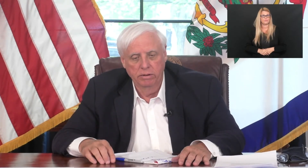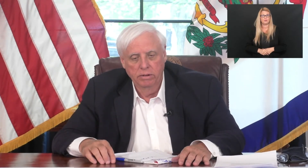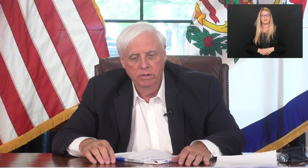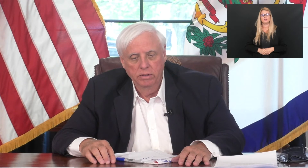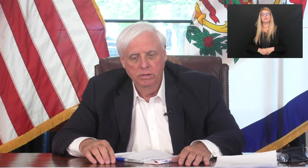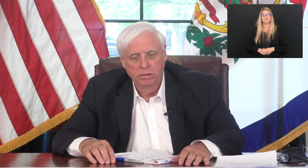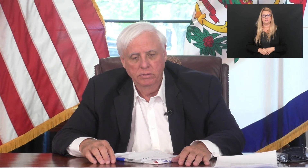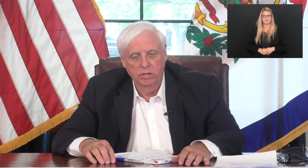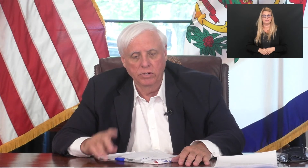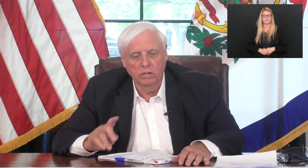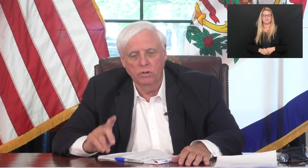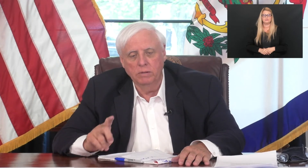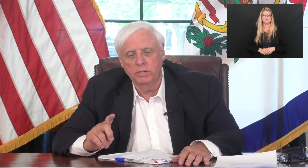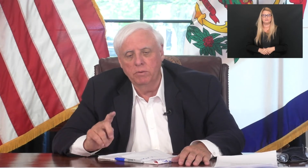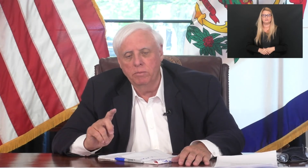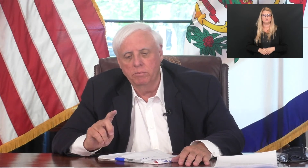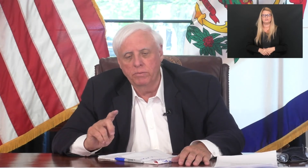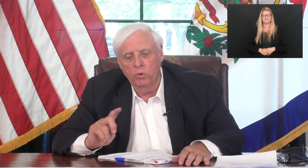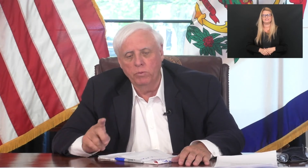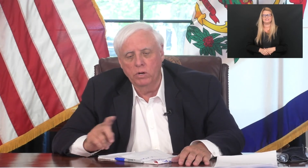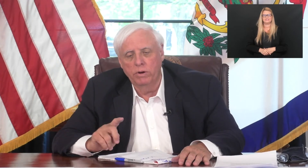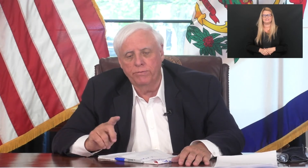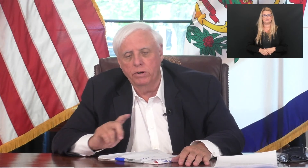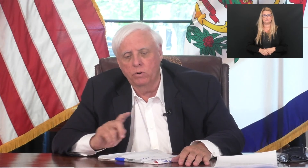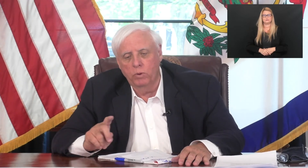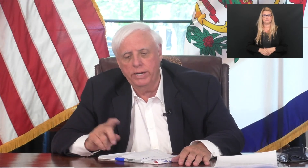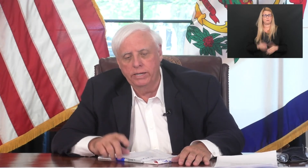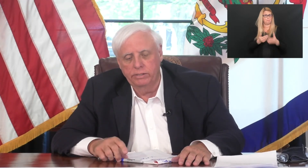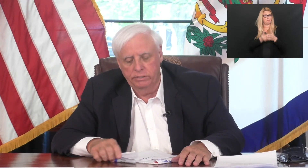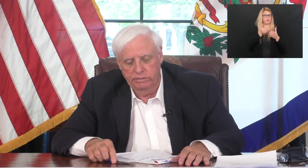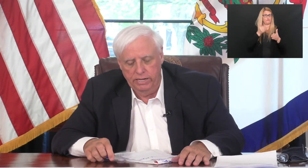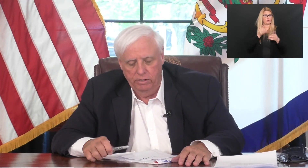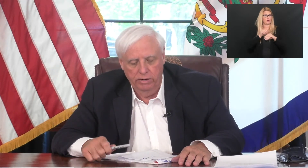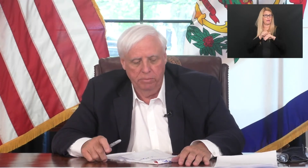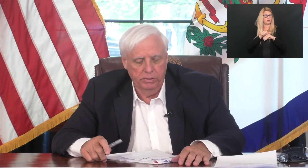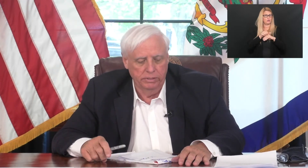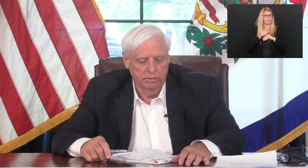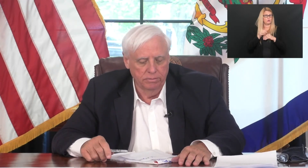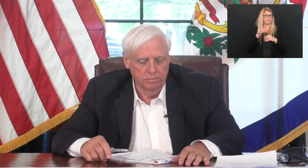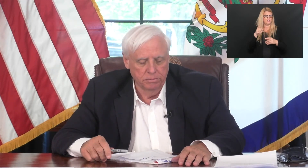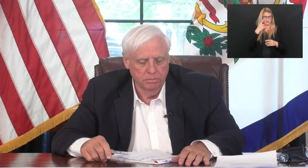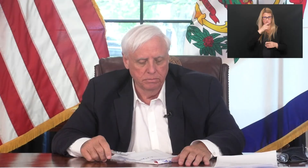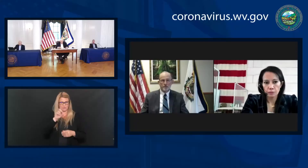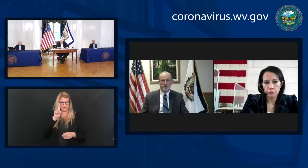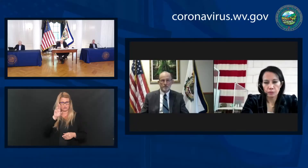done. So, Dr. Amjad, before we go any further, weigh in just a second on that, please.